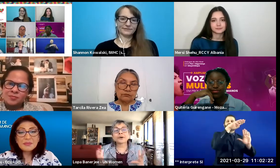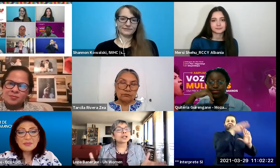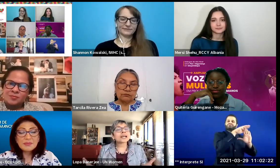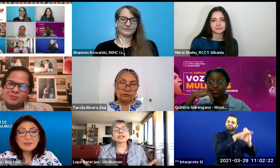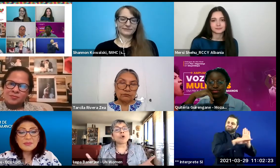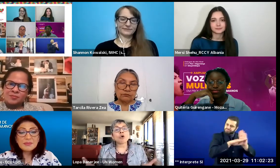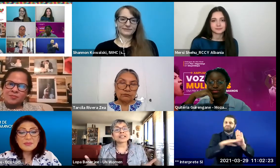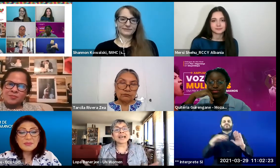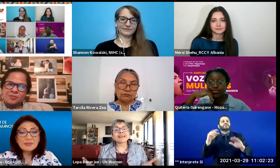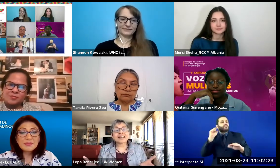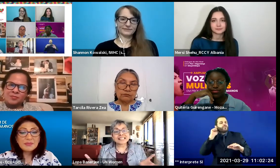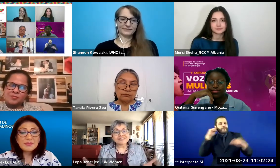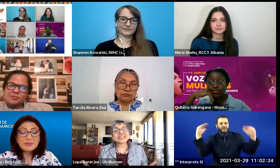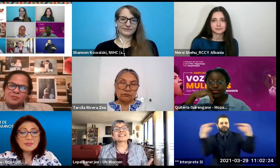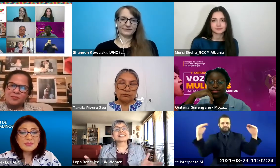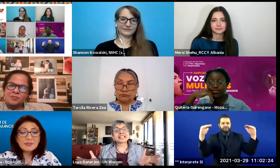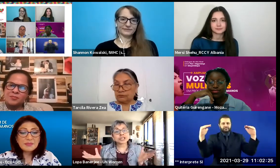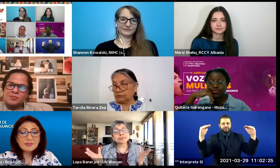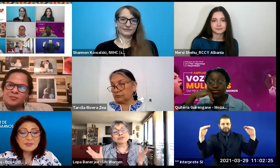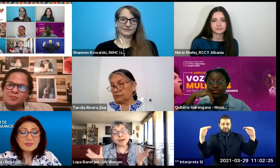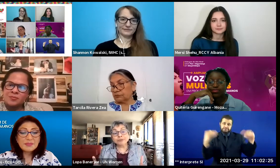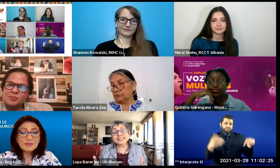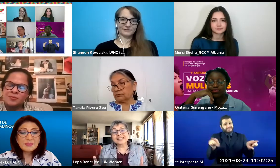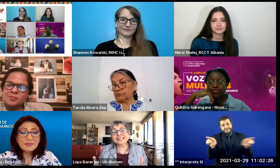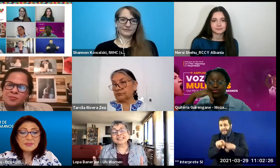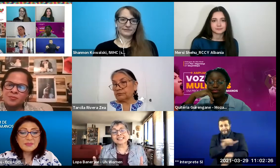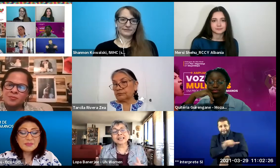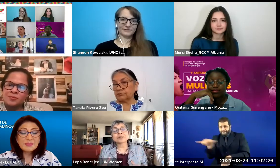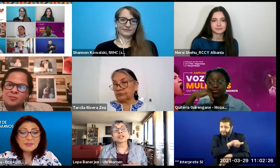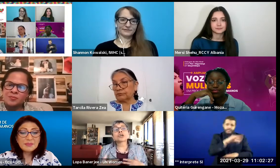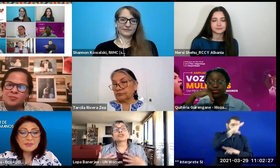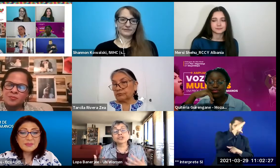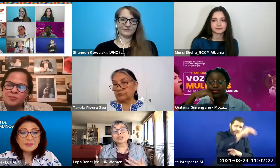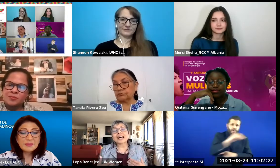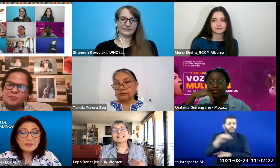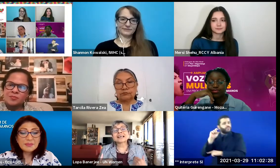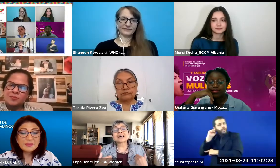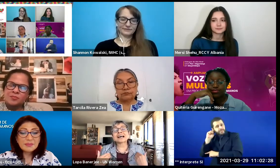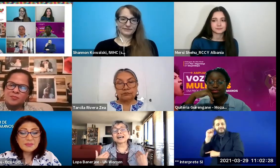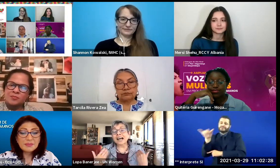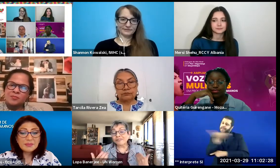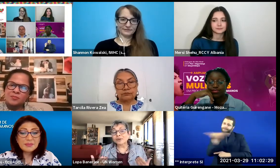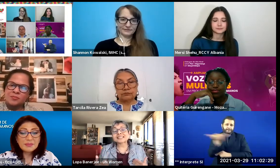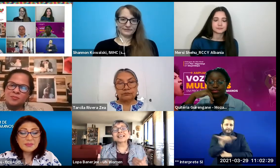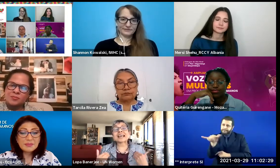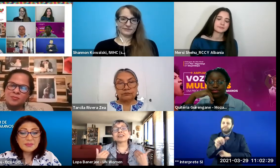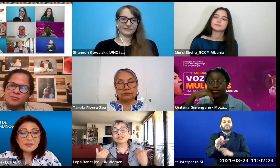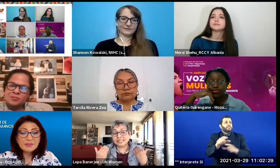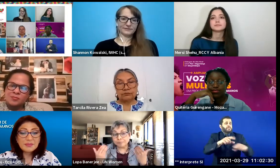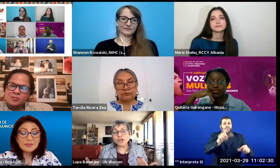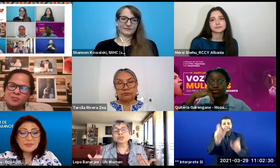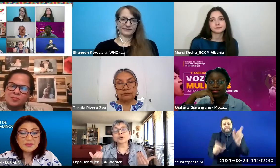for people in all their diversity to be represented at the table so that governments